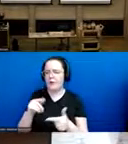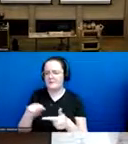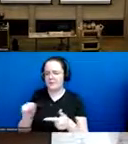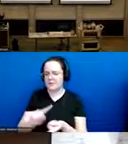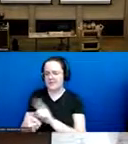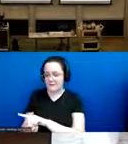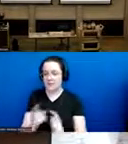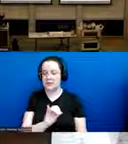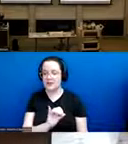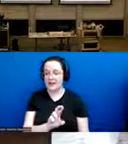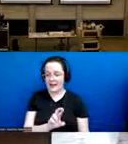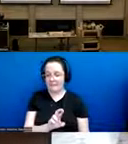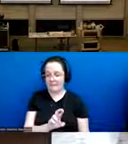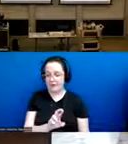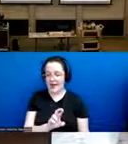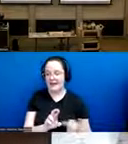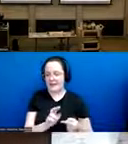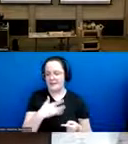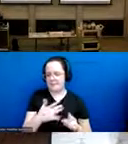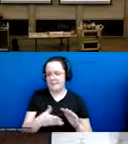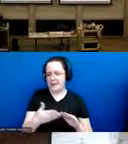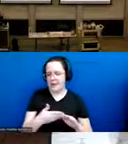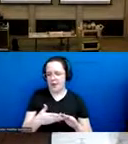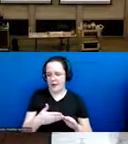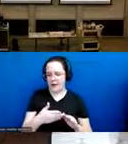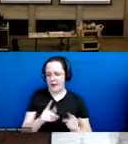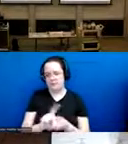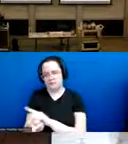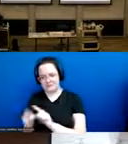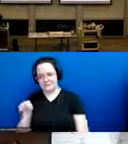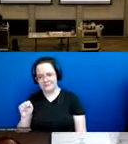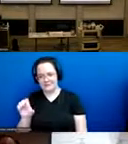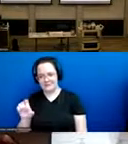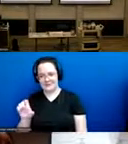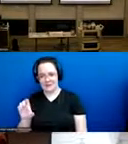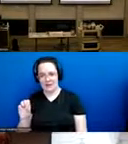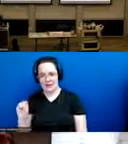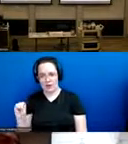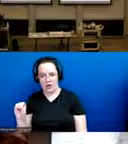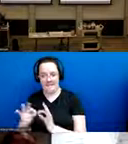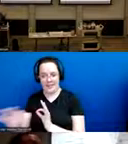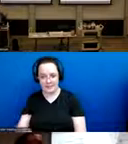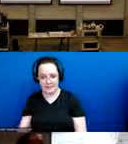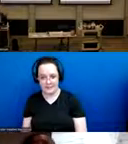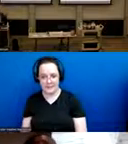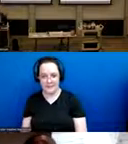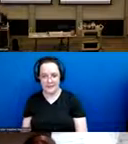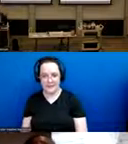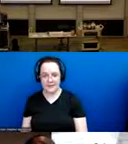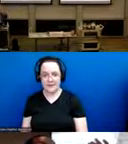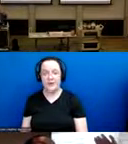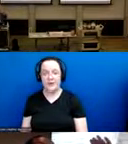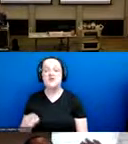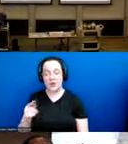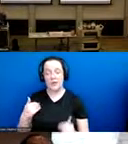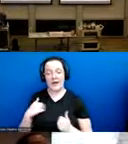infrared lines where rubidium normally operates and telecom lines. The beauty of this is that rubidium actually has telecom lines.